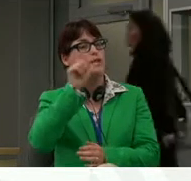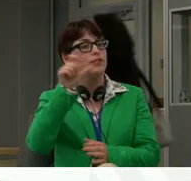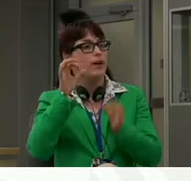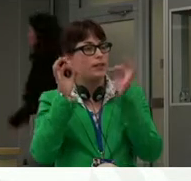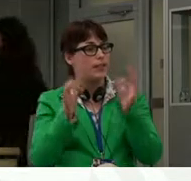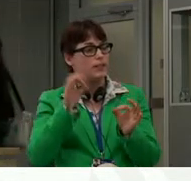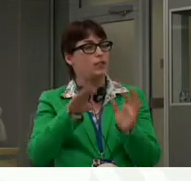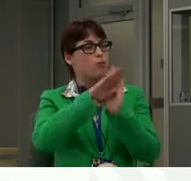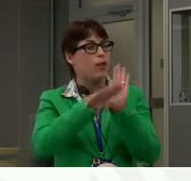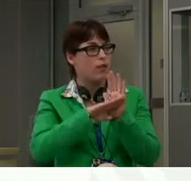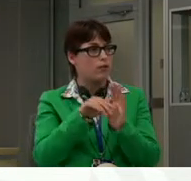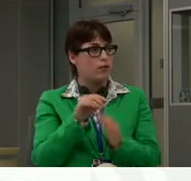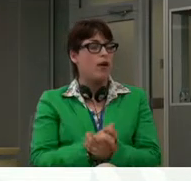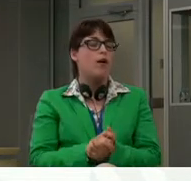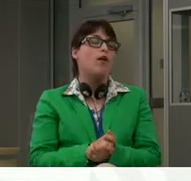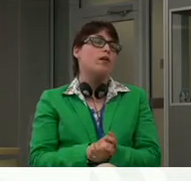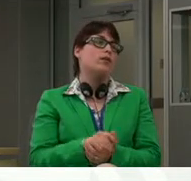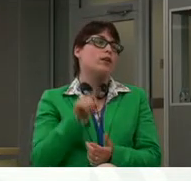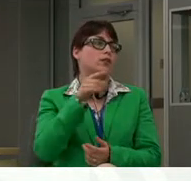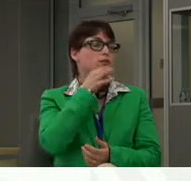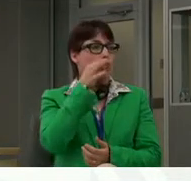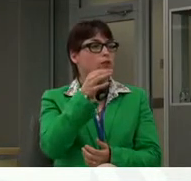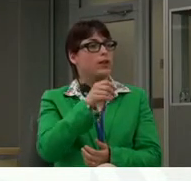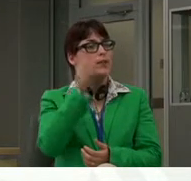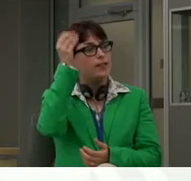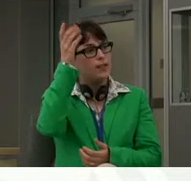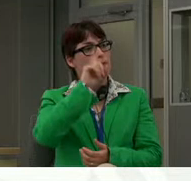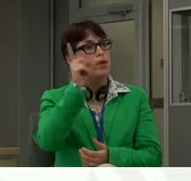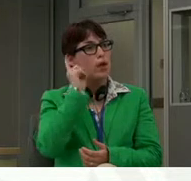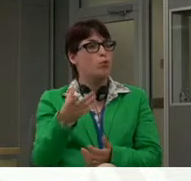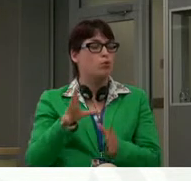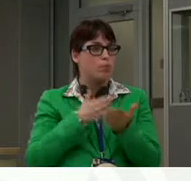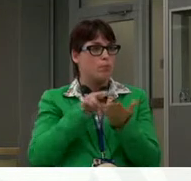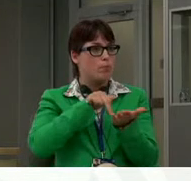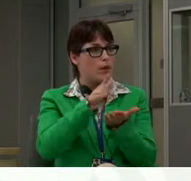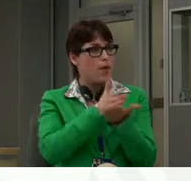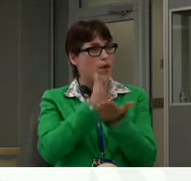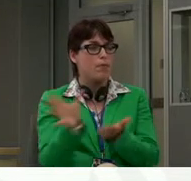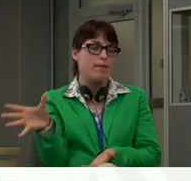When Latvia became a partner of UN